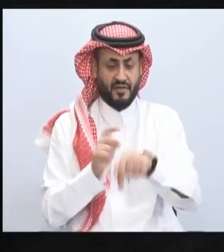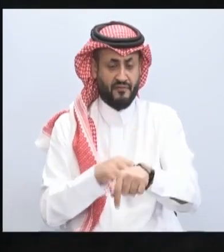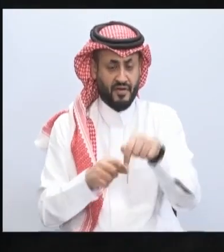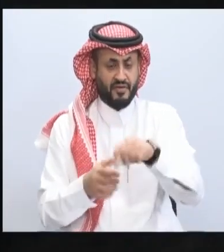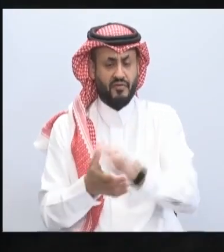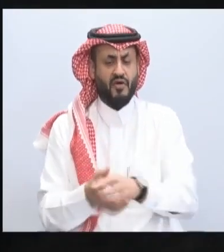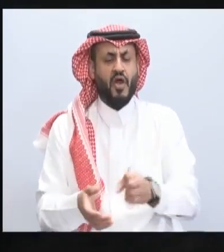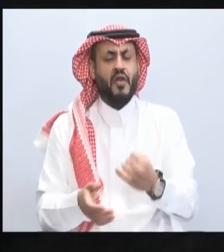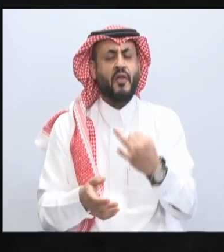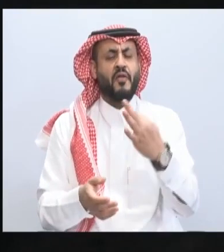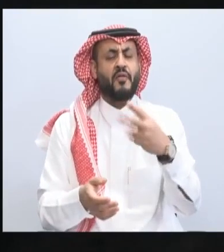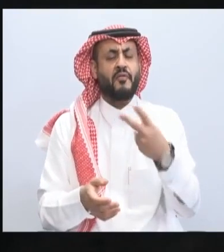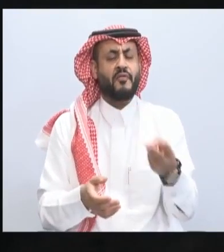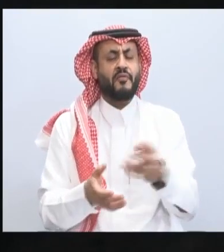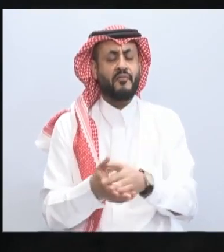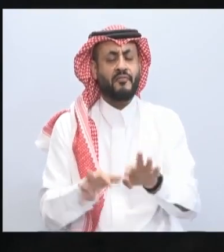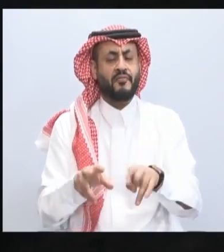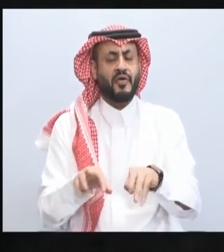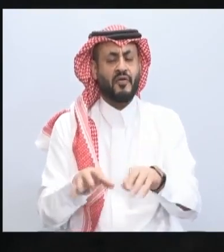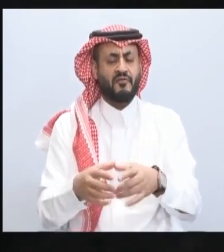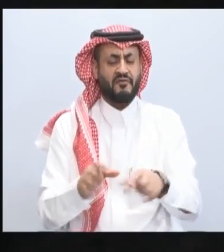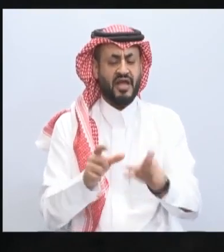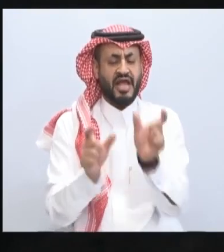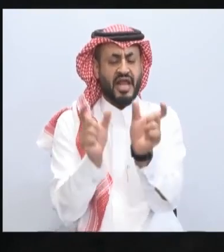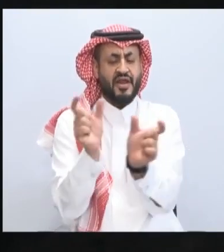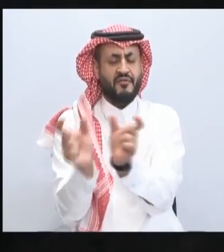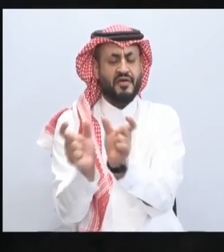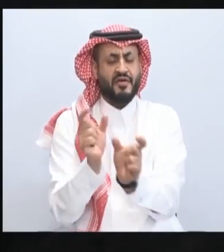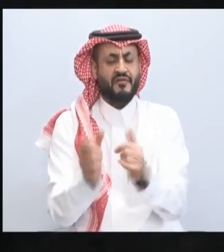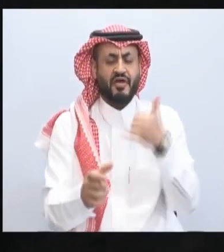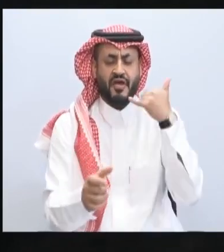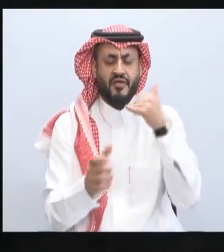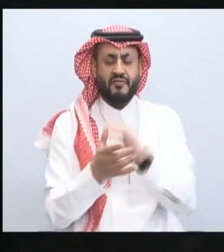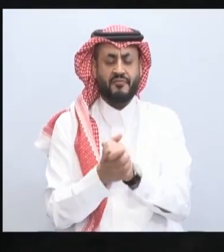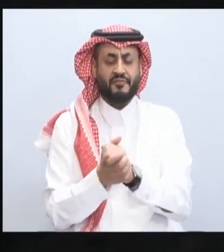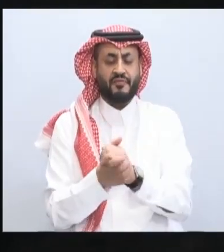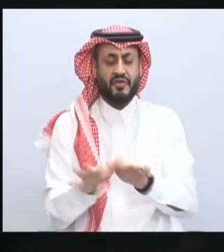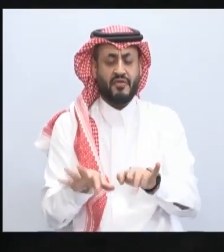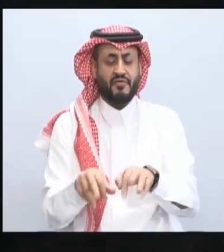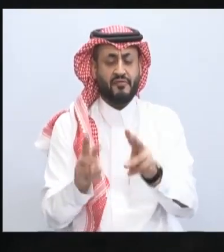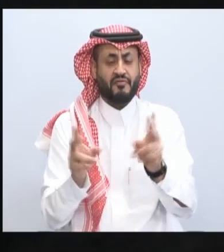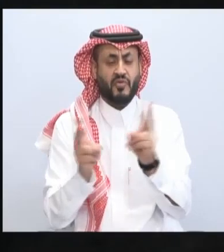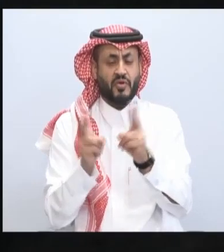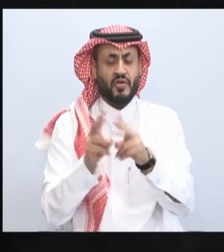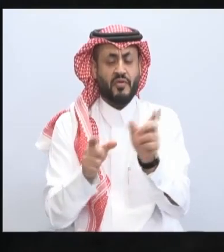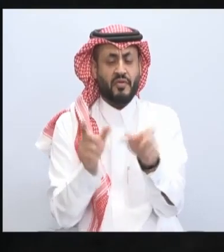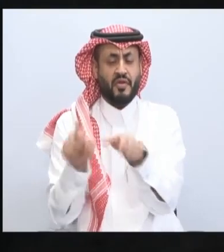lot of different applications or different sites to communicate with other people. Now, this is